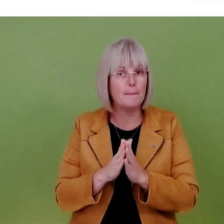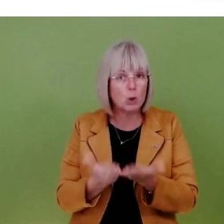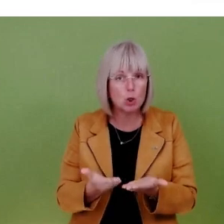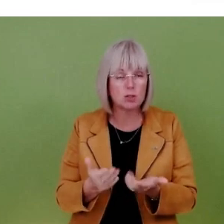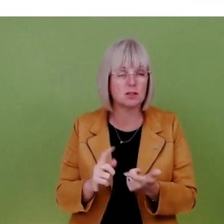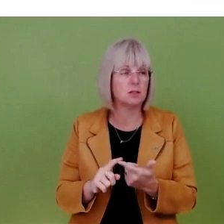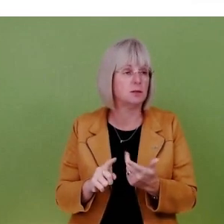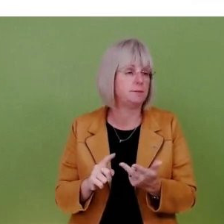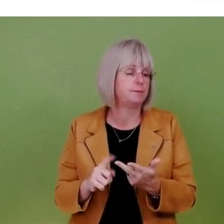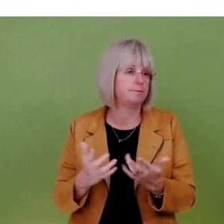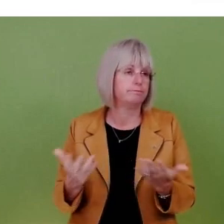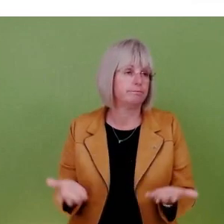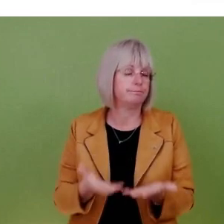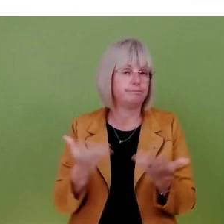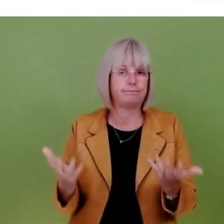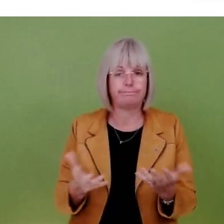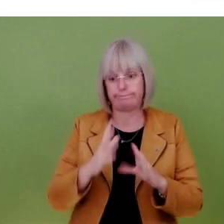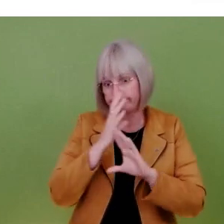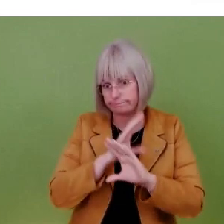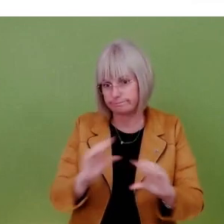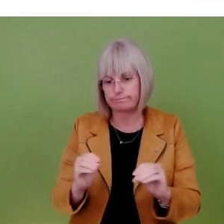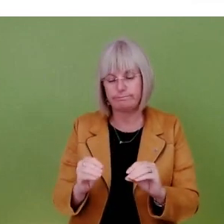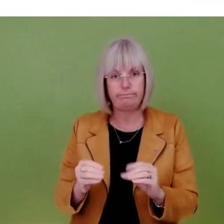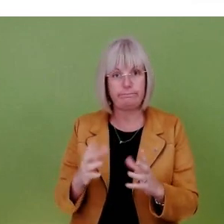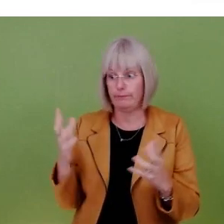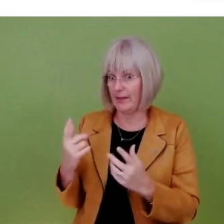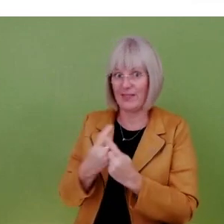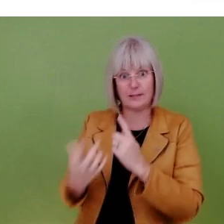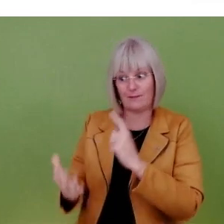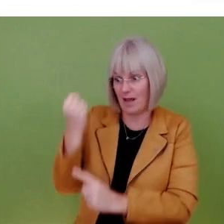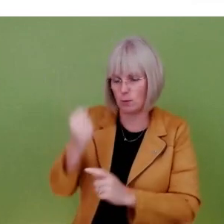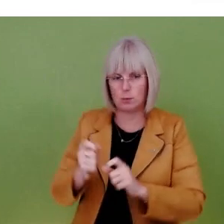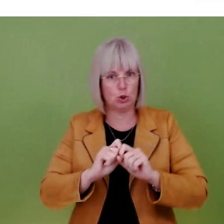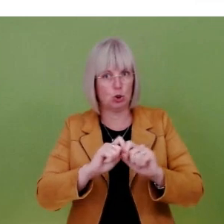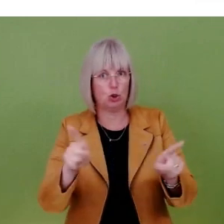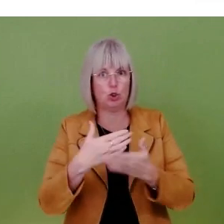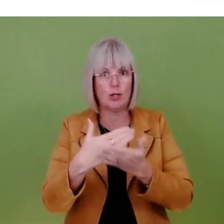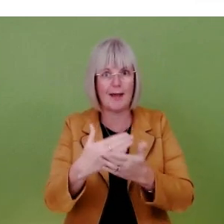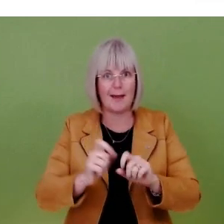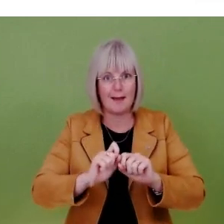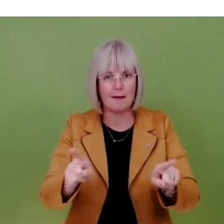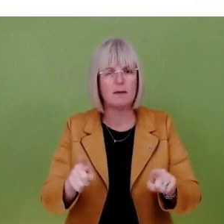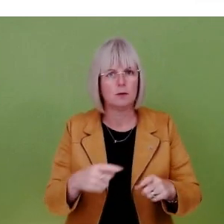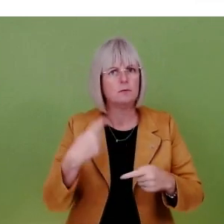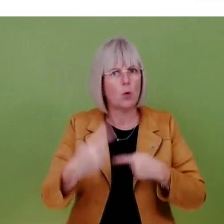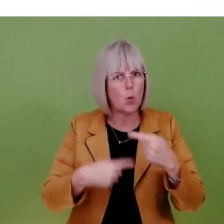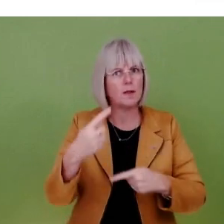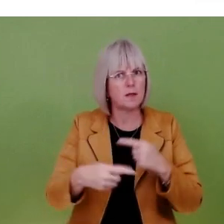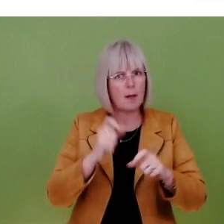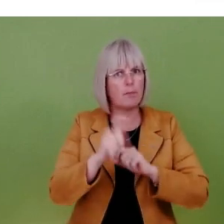sharing initiatives that I might have come across. I learned